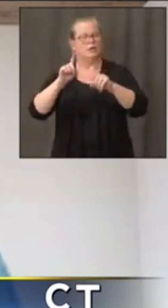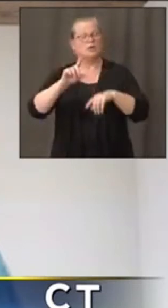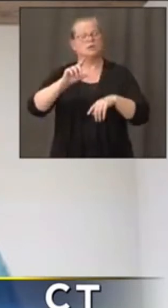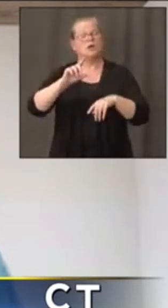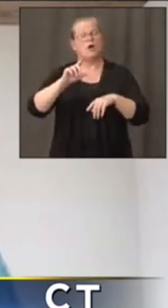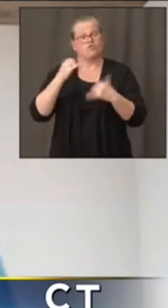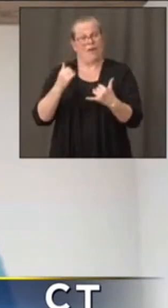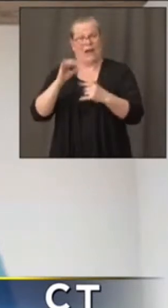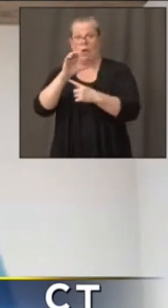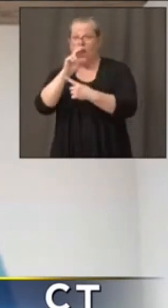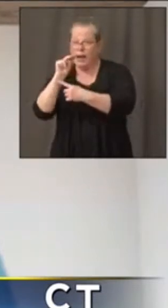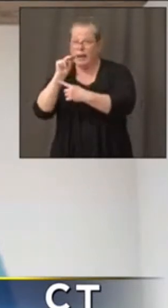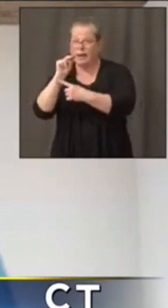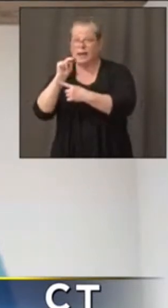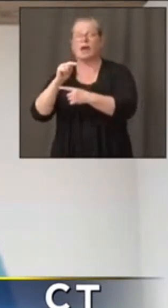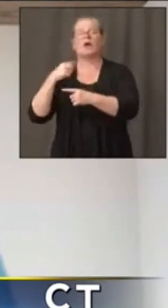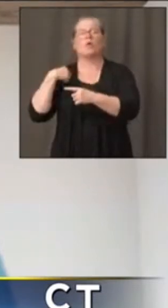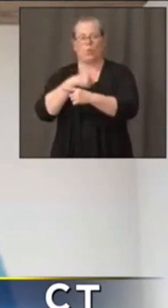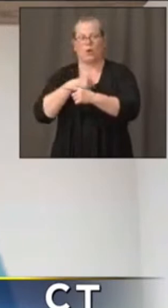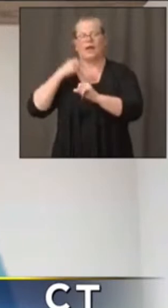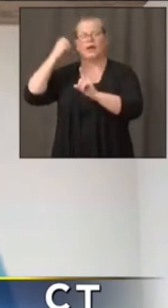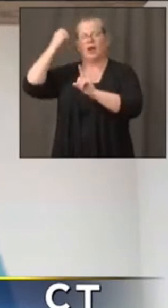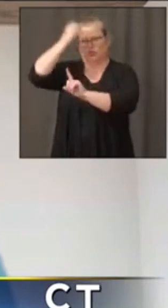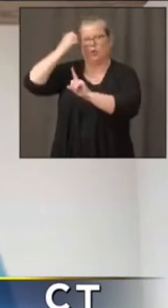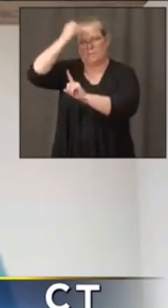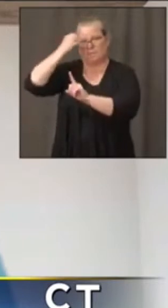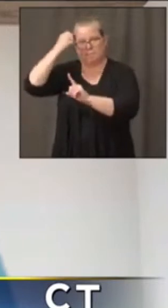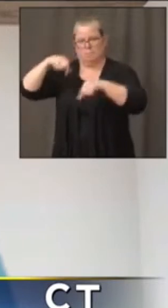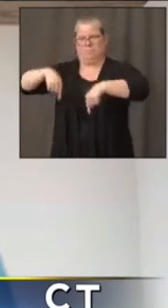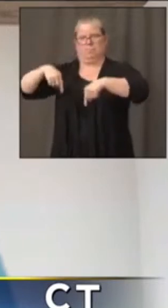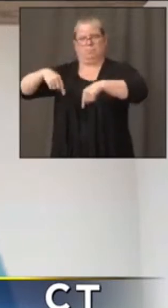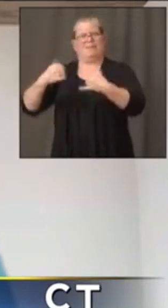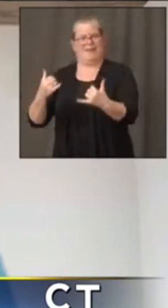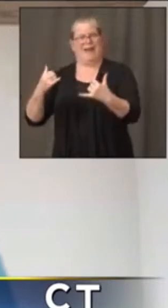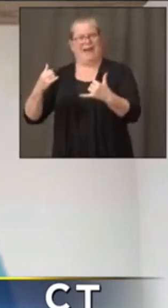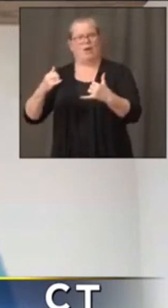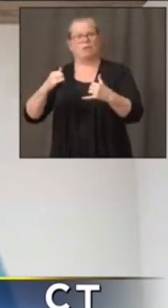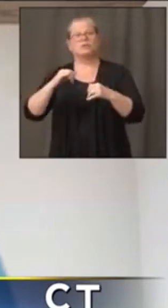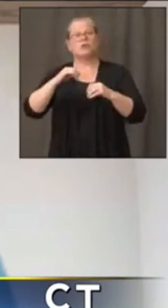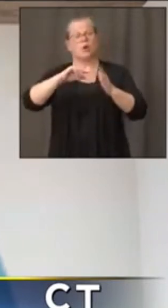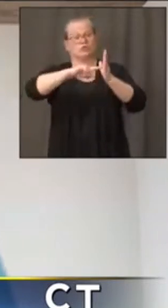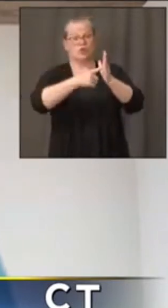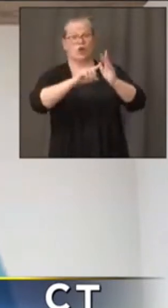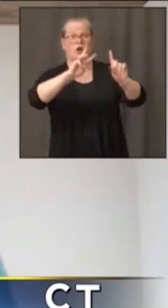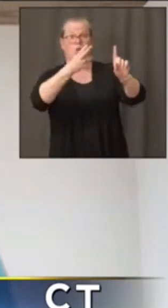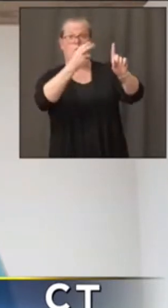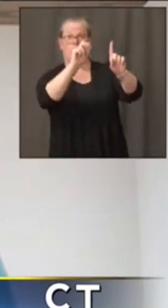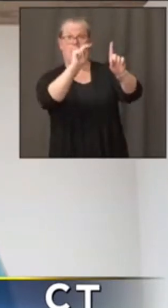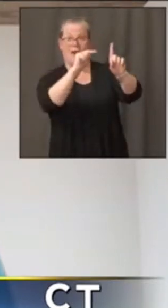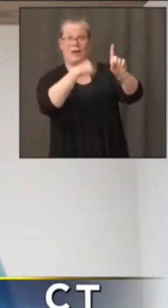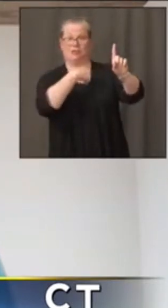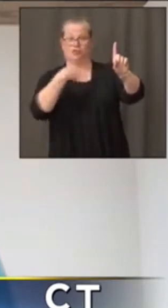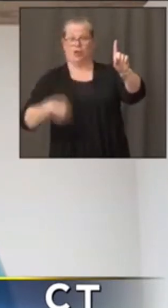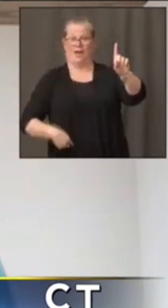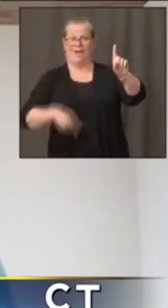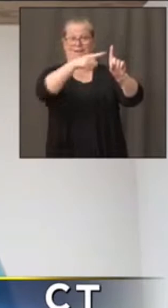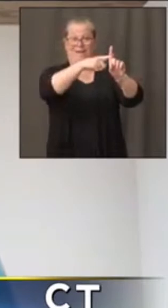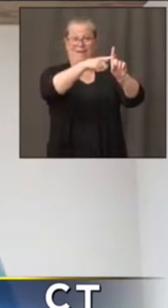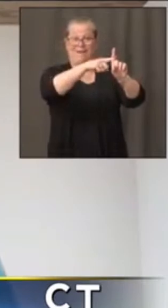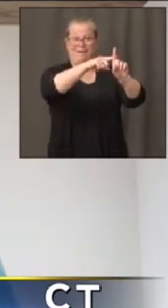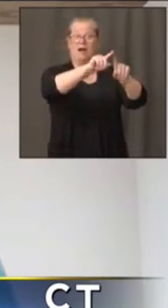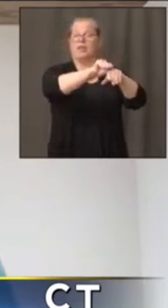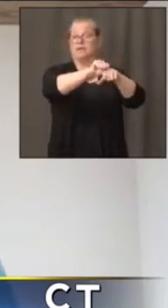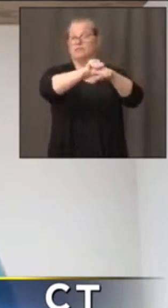to to Europe from Europe to New York City and then from New York City to New Jersey and Connecticut